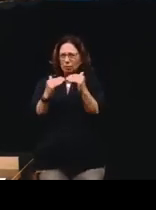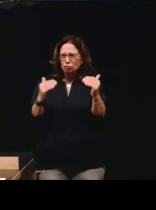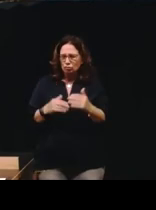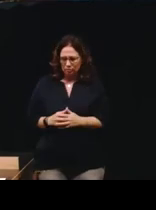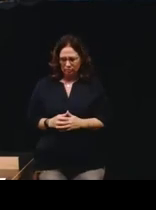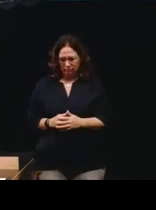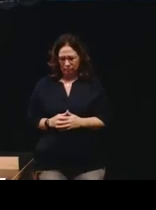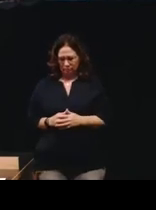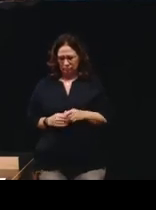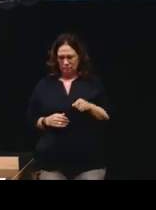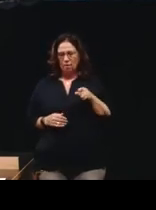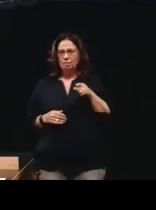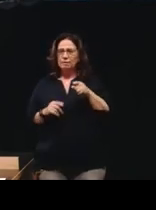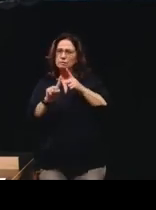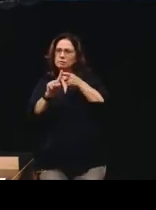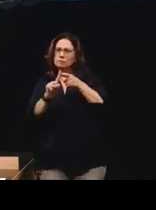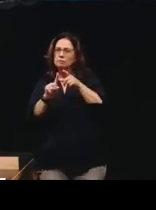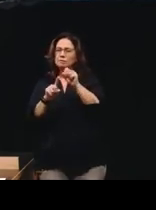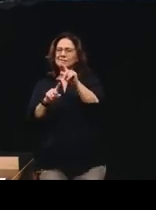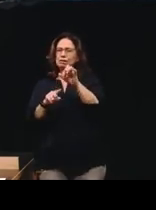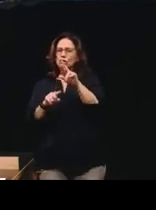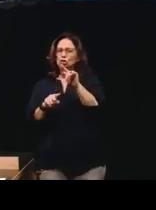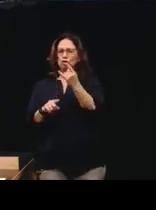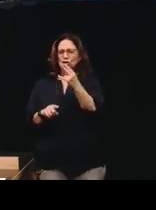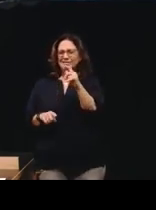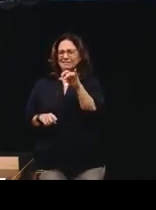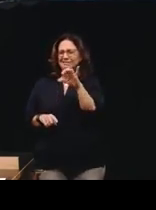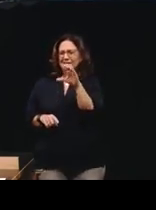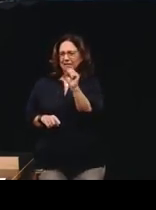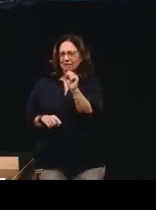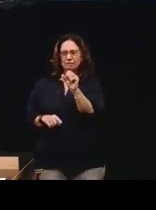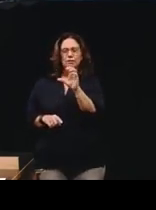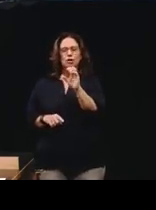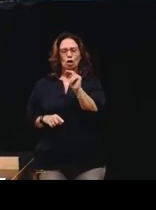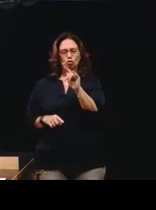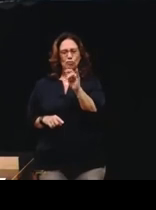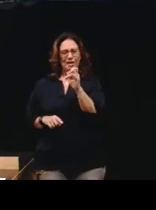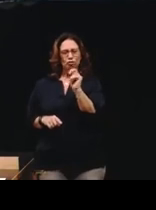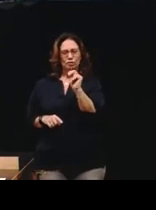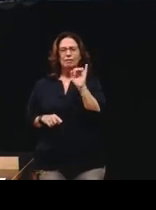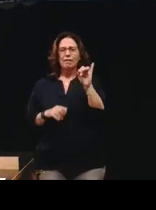very much using the principle of synergistic contraction that's leveraged by the Hoover sign as well.